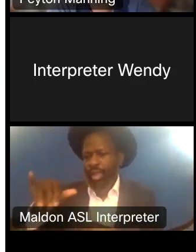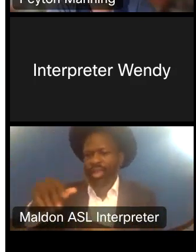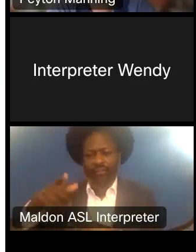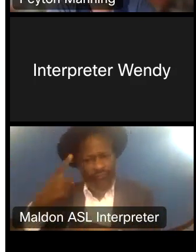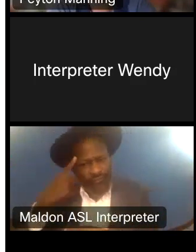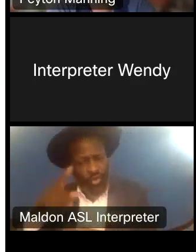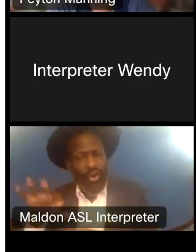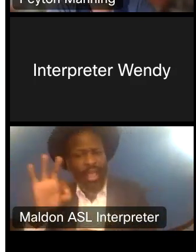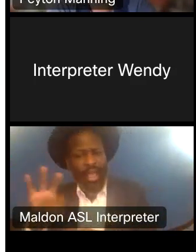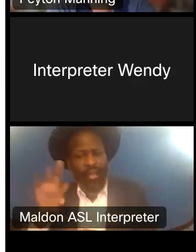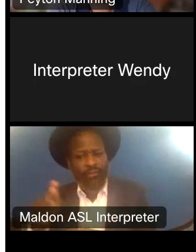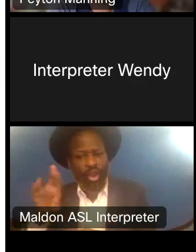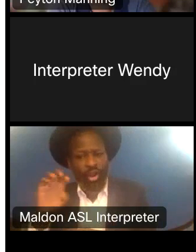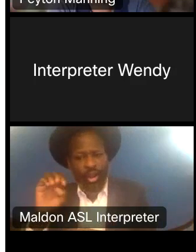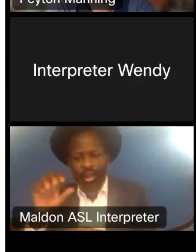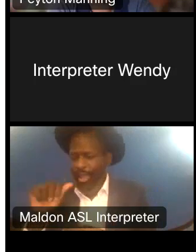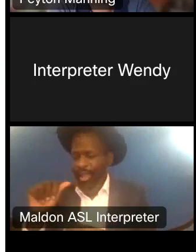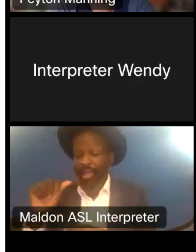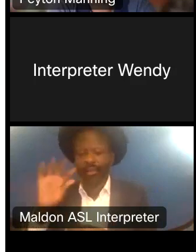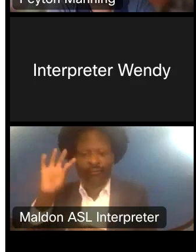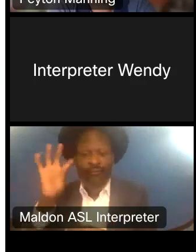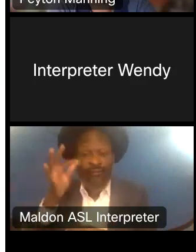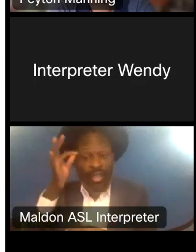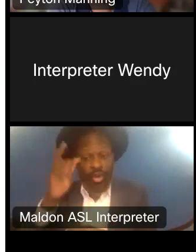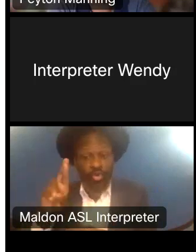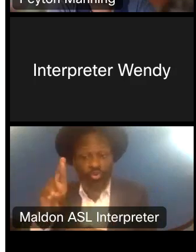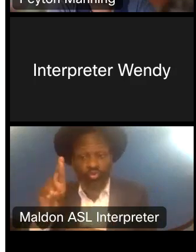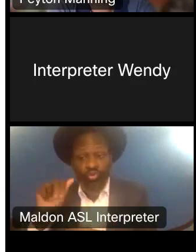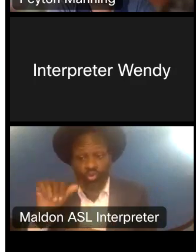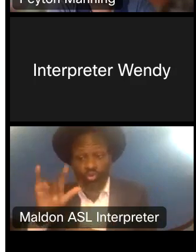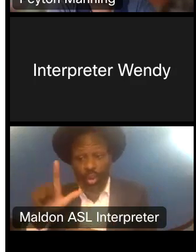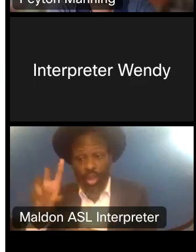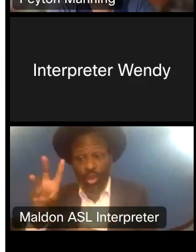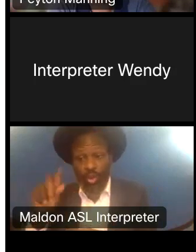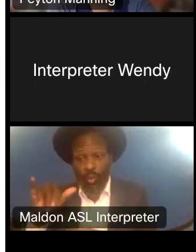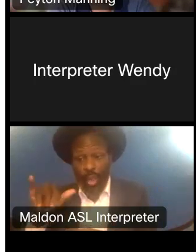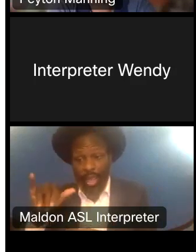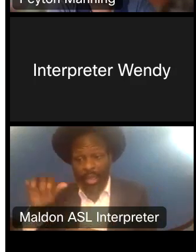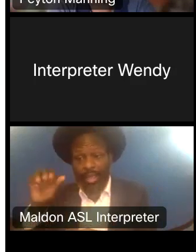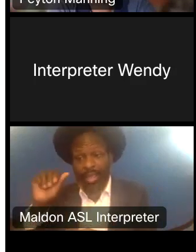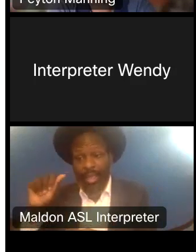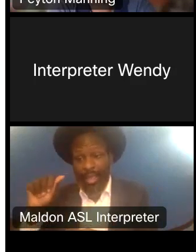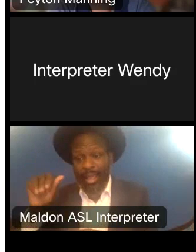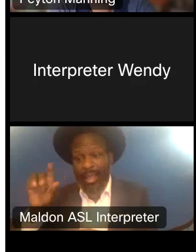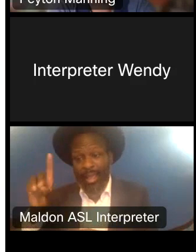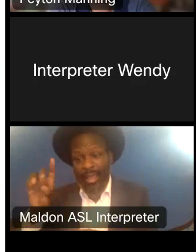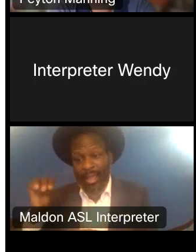Railway Administration Association, and that might be a completely different thing, because if